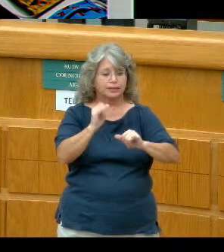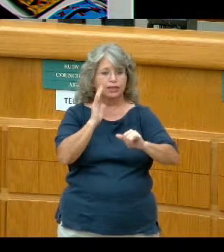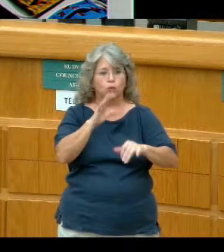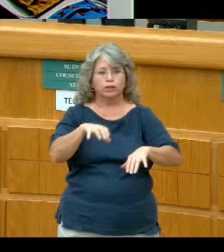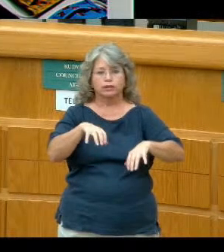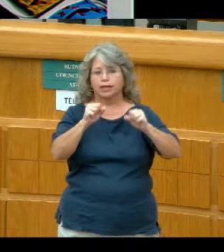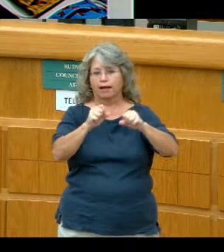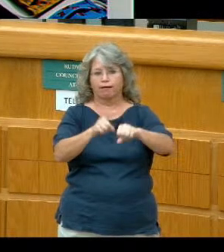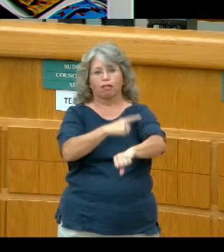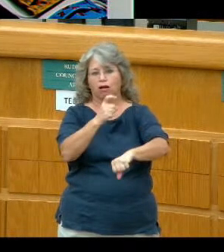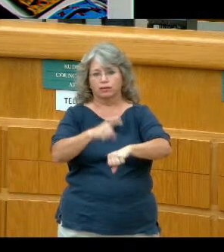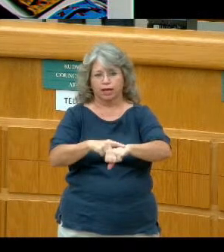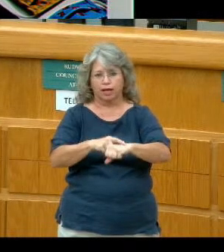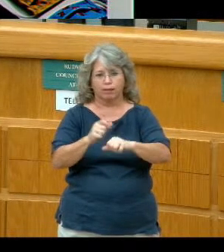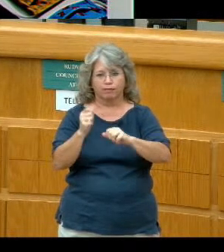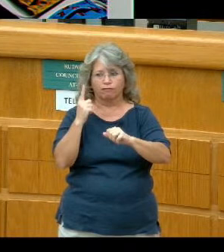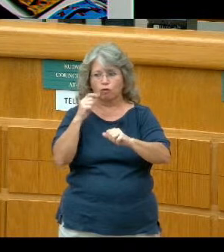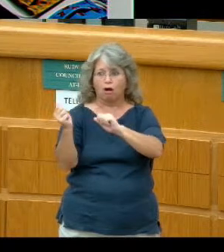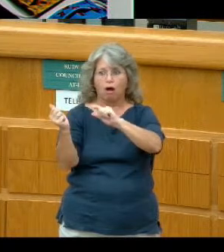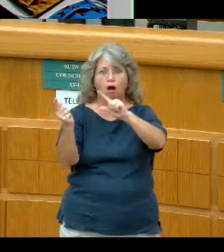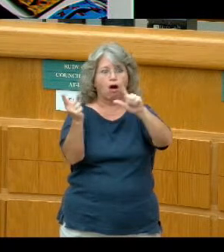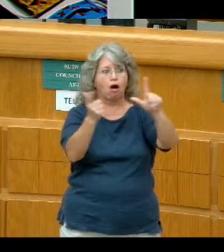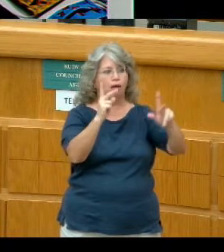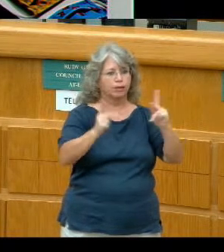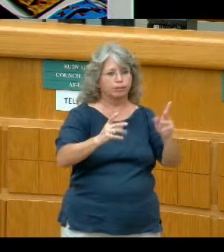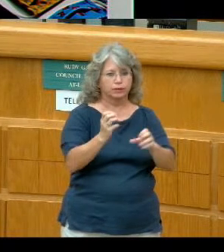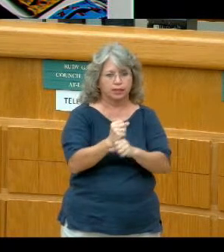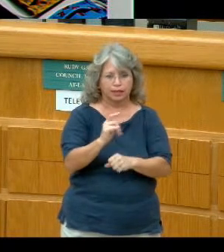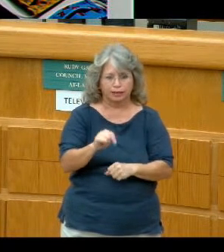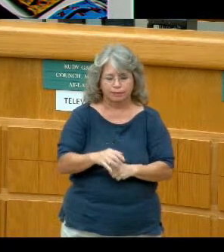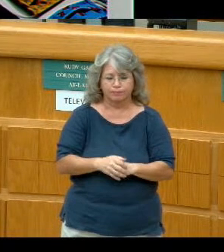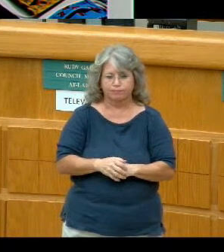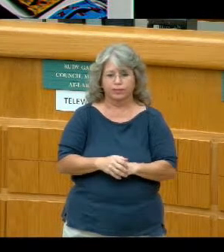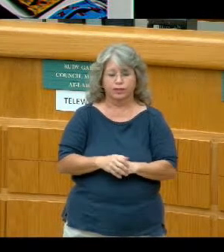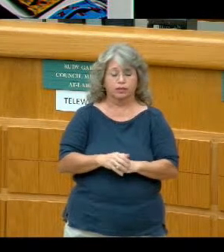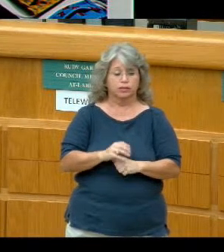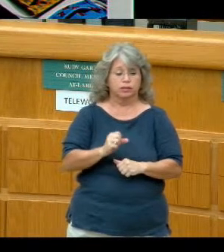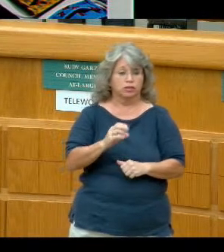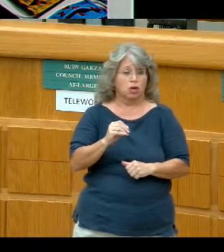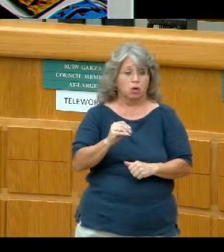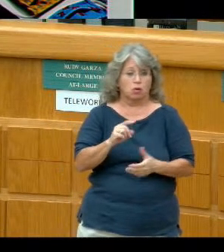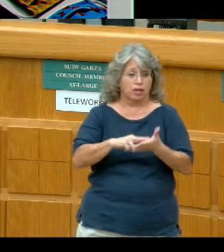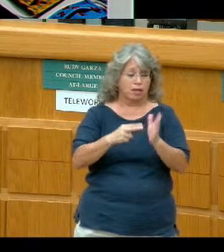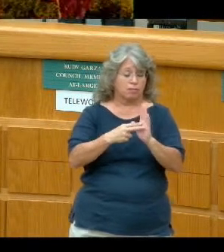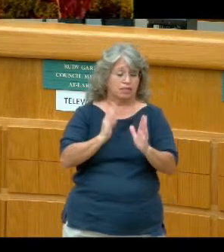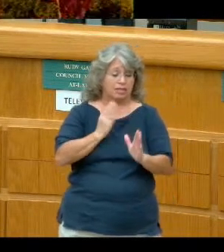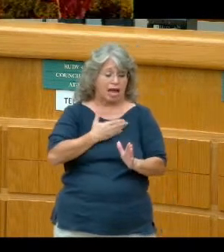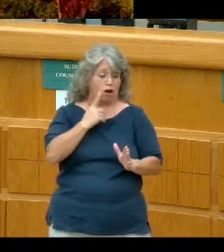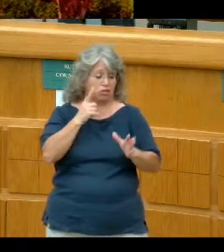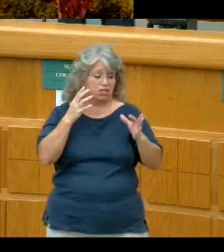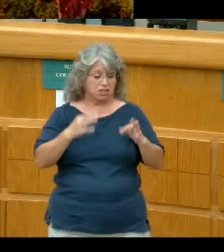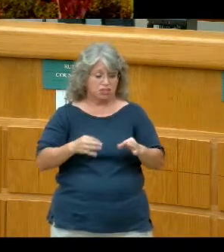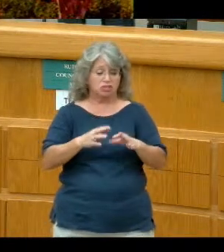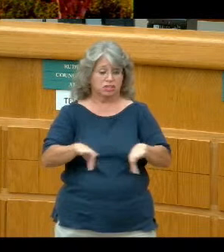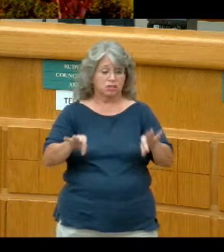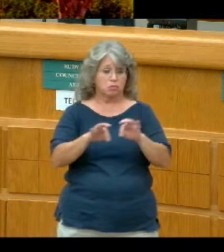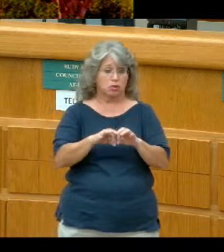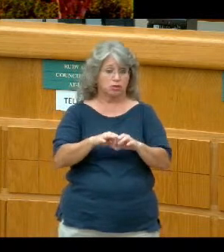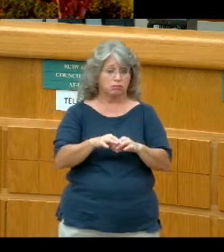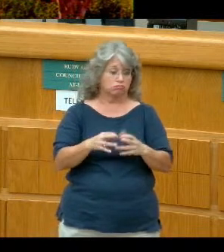that vaccine. So what happens here, it's partially up to us. Our decisions matter. Do we wear masks? Do we